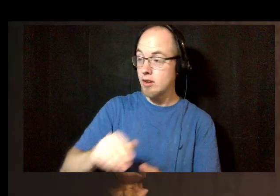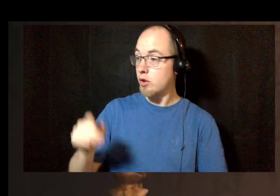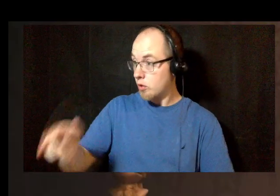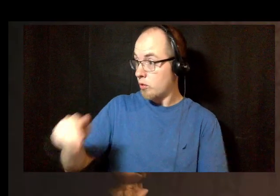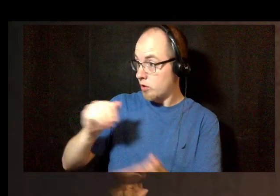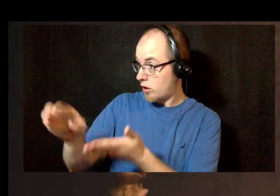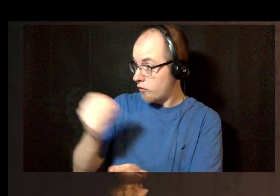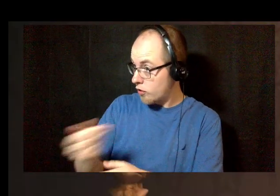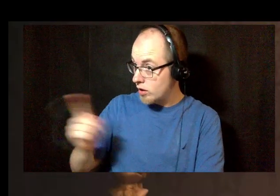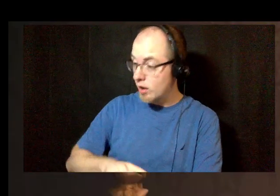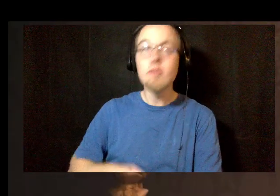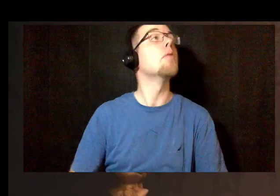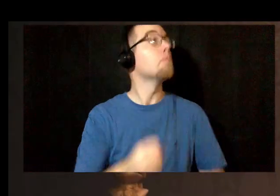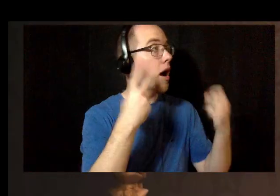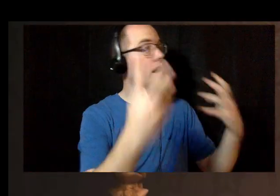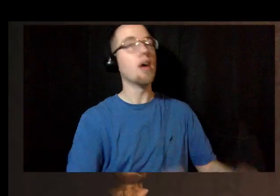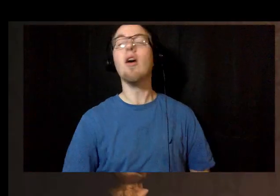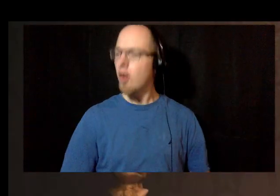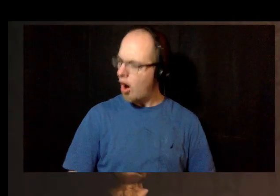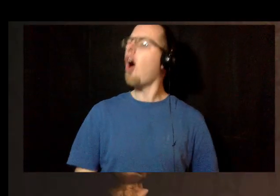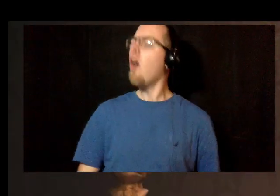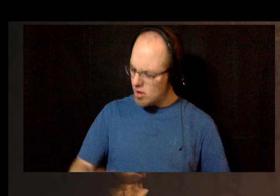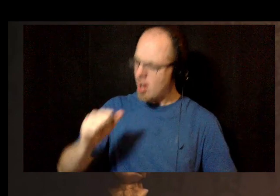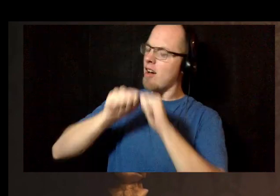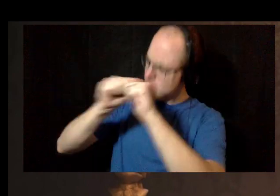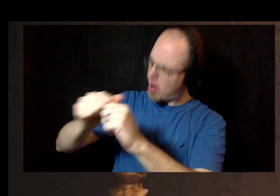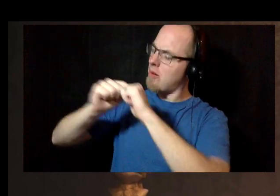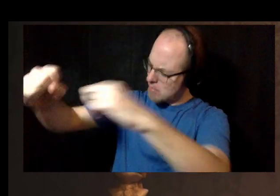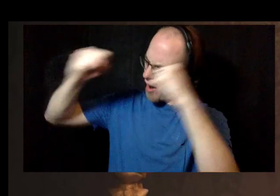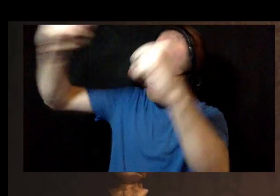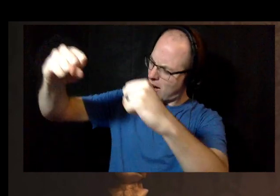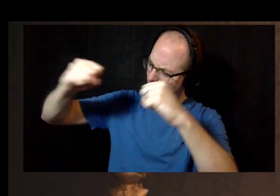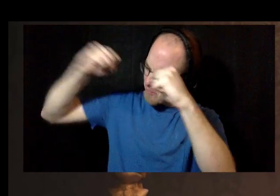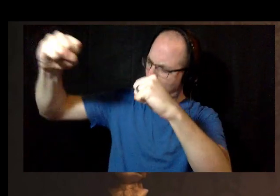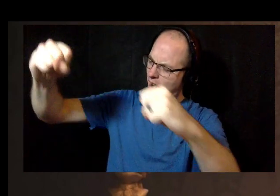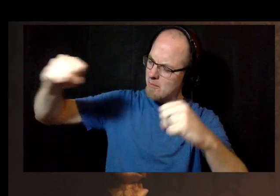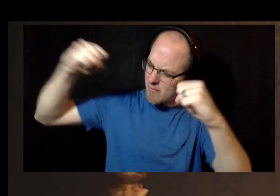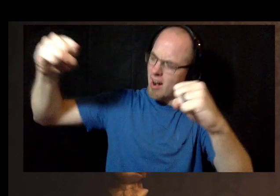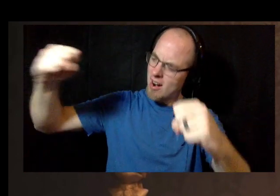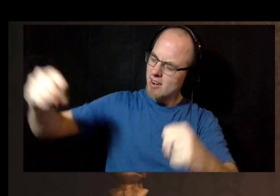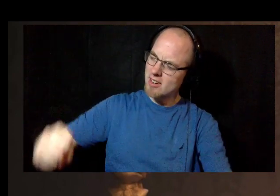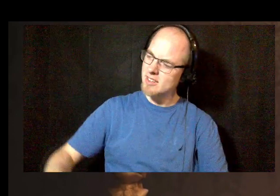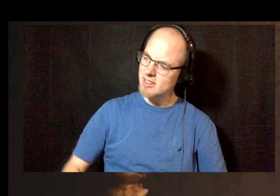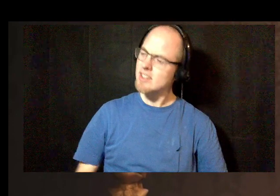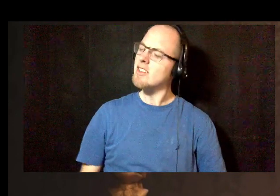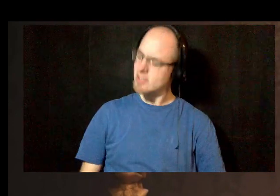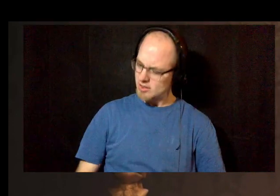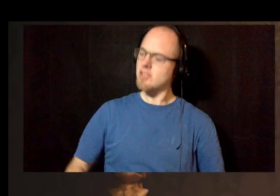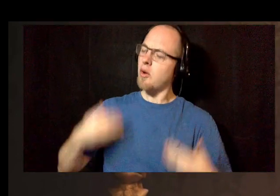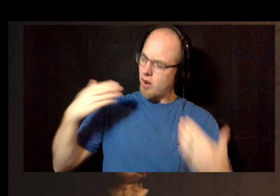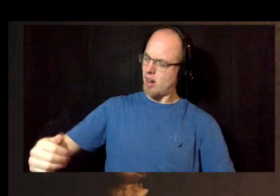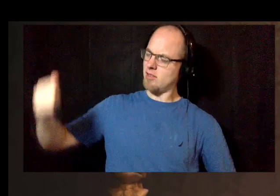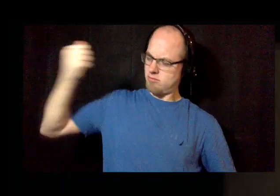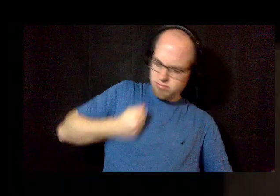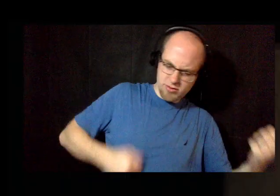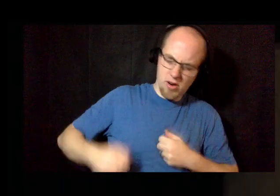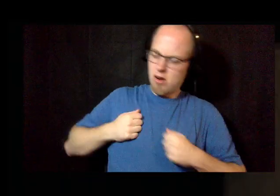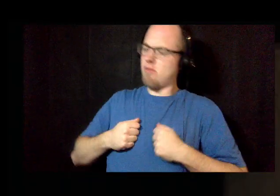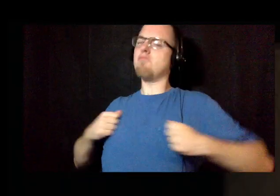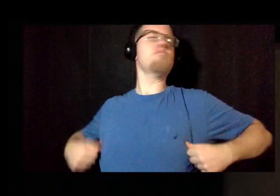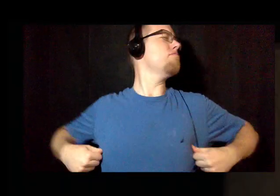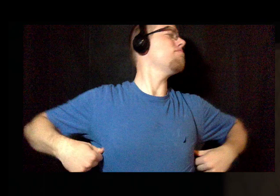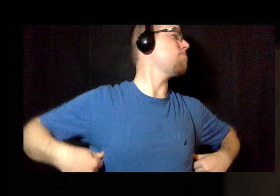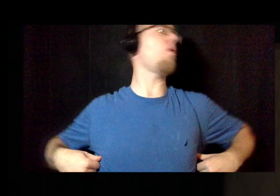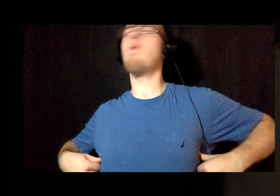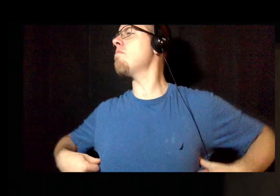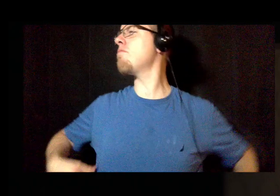times? Quite a lot. Fucking rack it up, Matty! Rack it up, mate. You wear those scars like a fucking warrior,